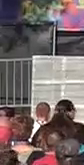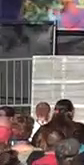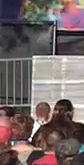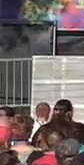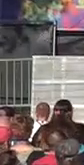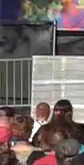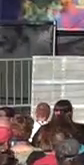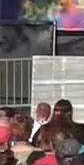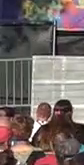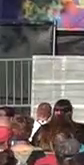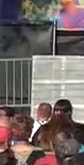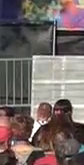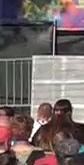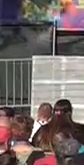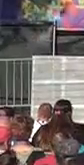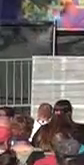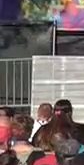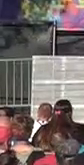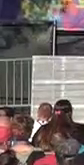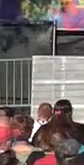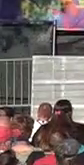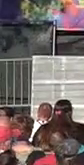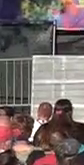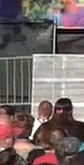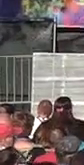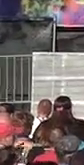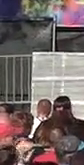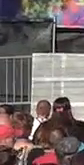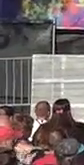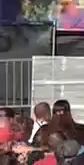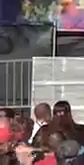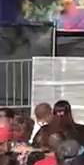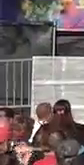Thank you so much to the Gay Men's Chorus of San Diego.